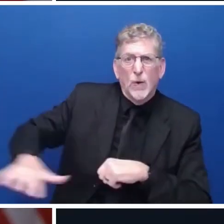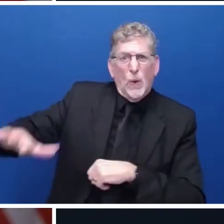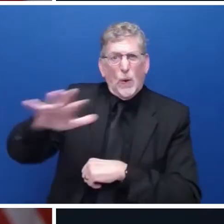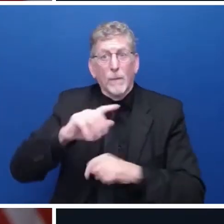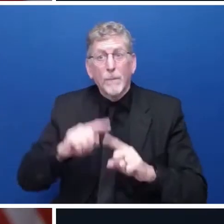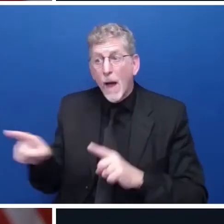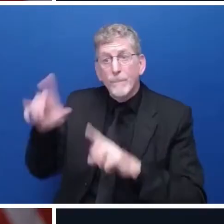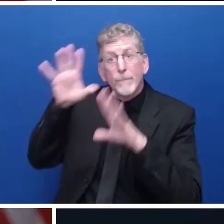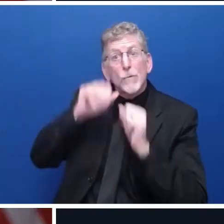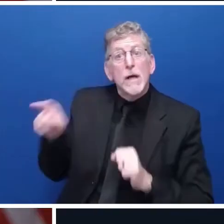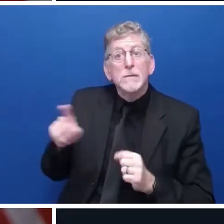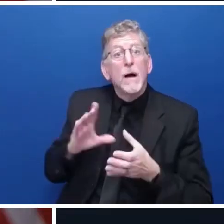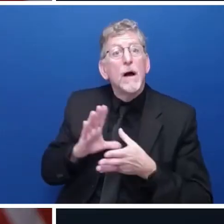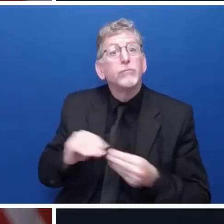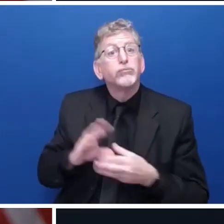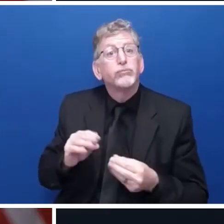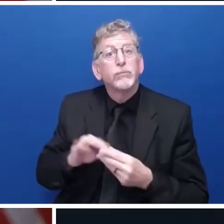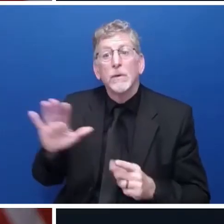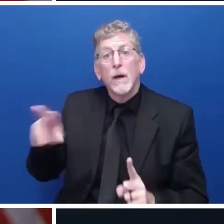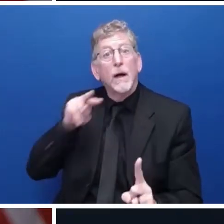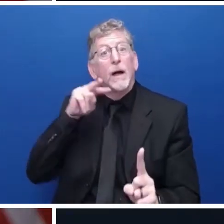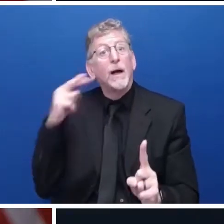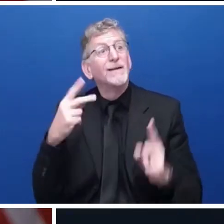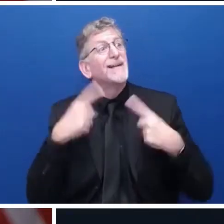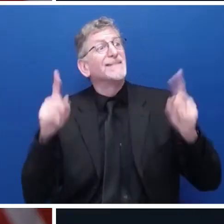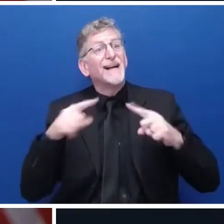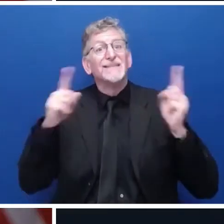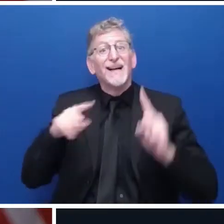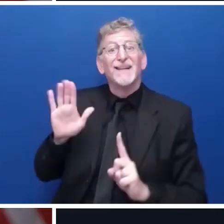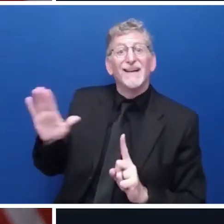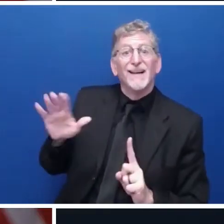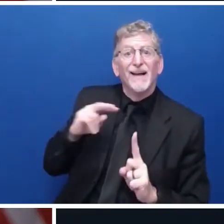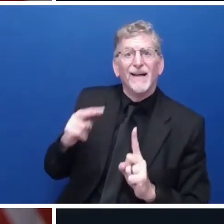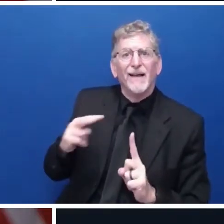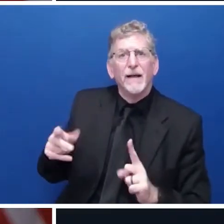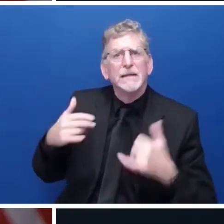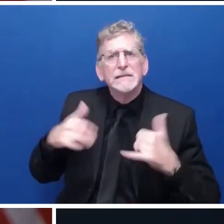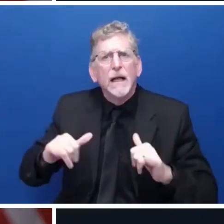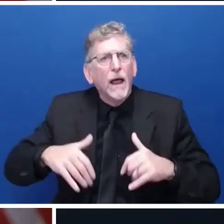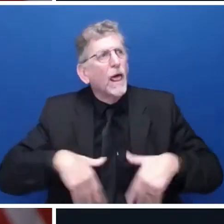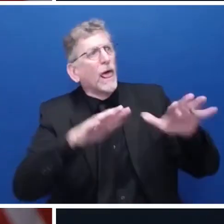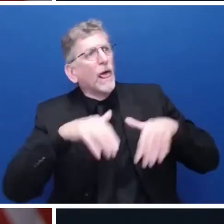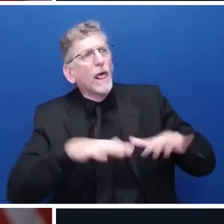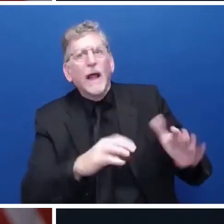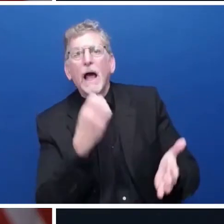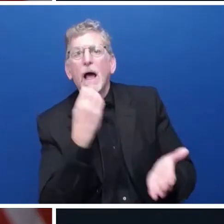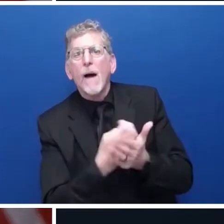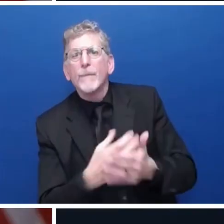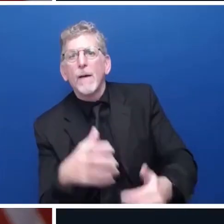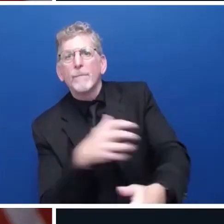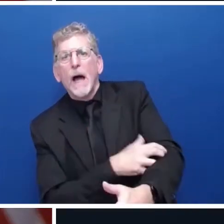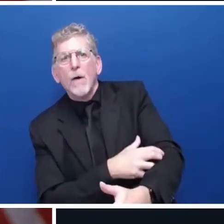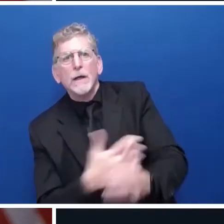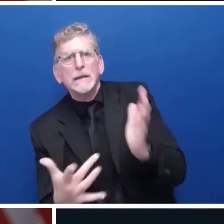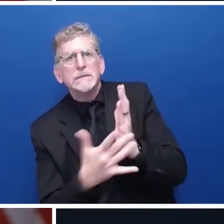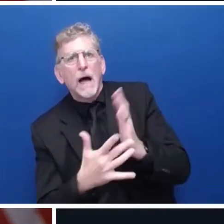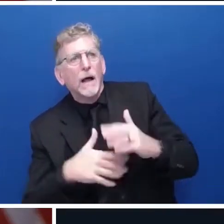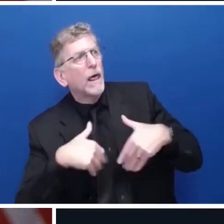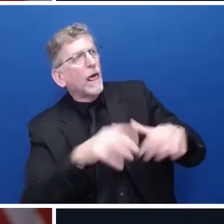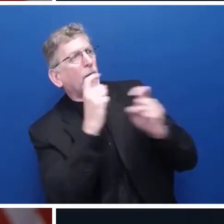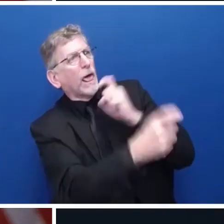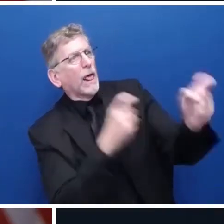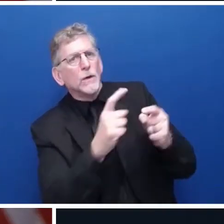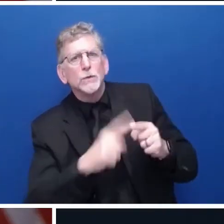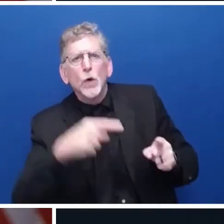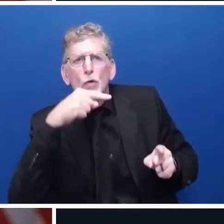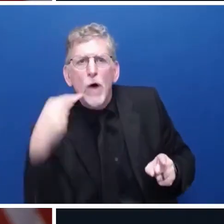and technological strength to Russia, bow down to China, bow down to a Russian dictator, and make